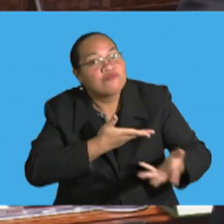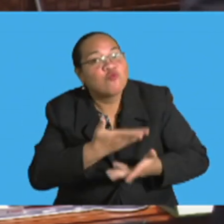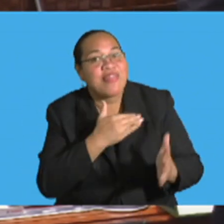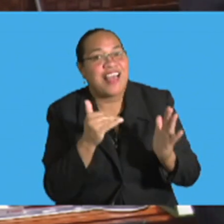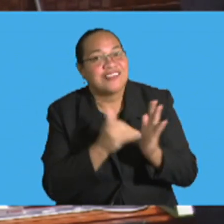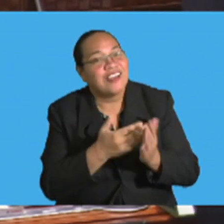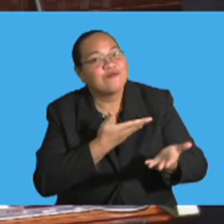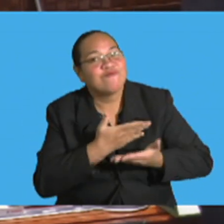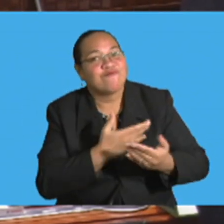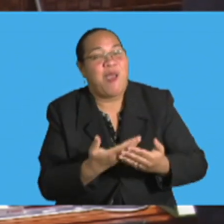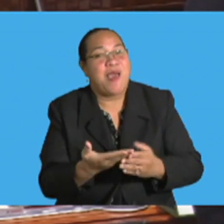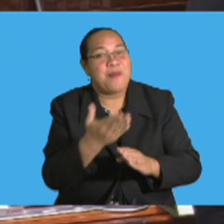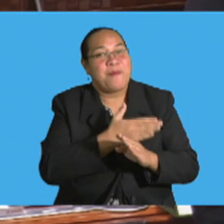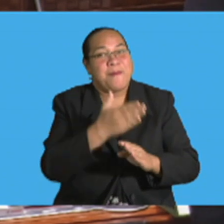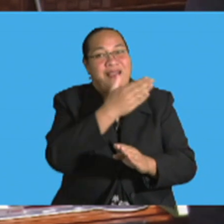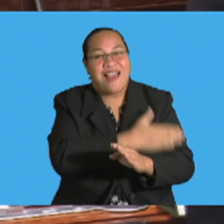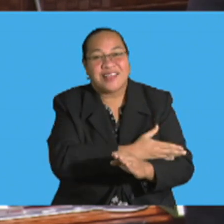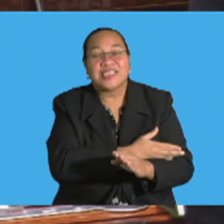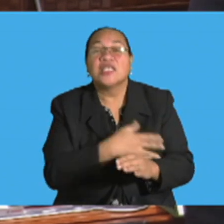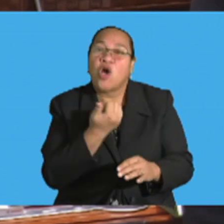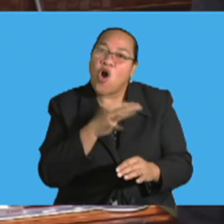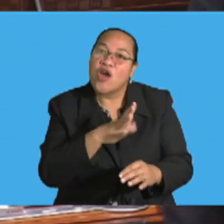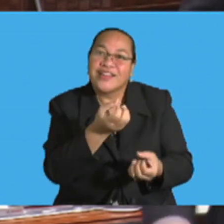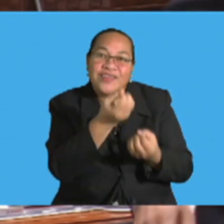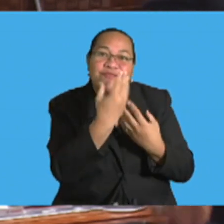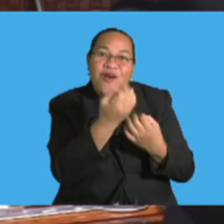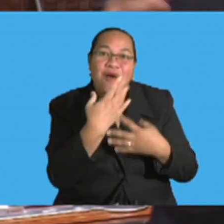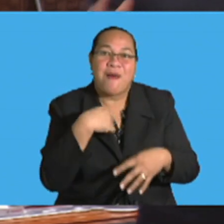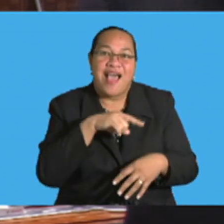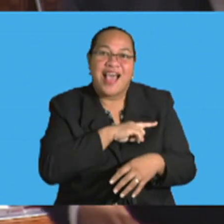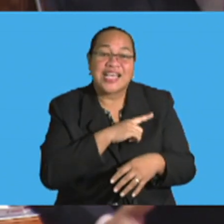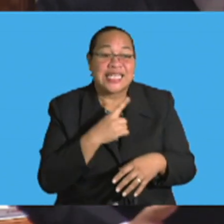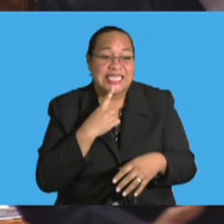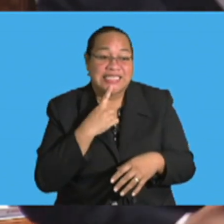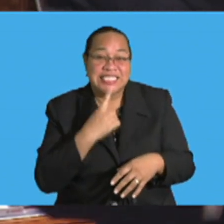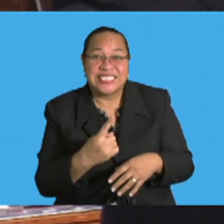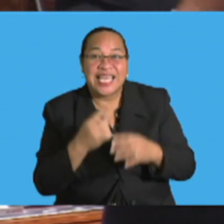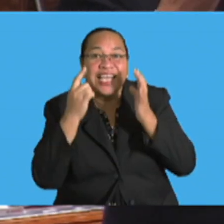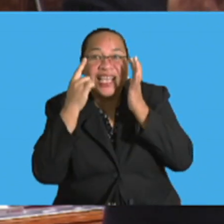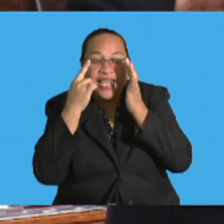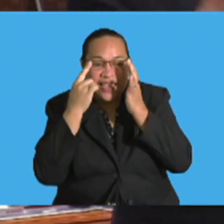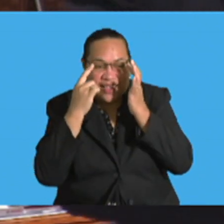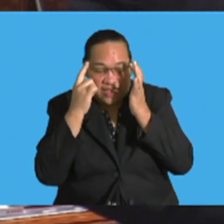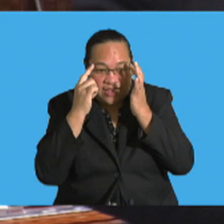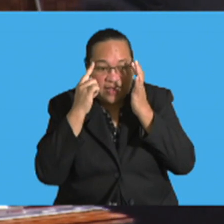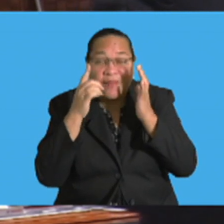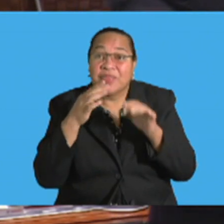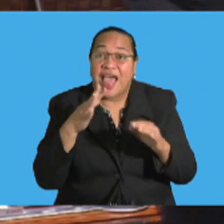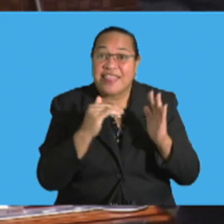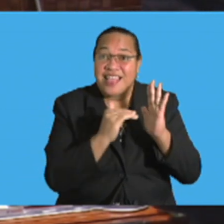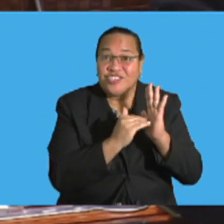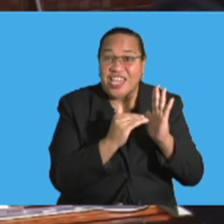people in the past. They in fact told us many years ago that there was a particular affinity. The chair at that point in time